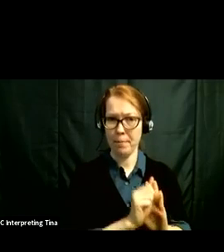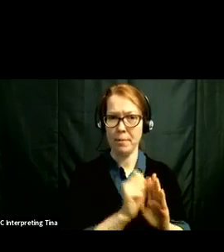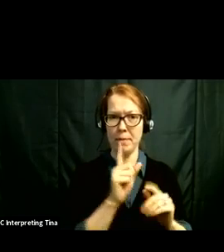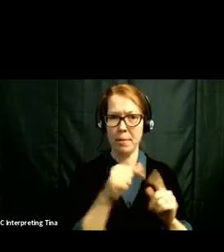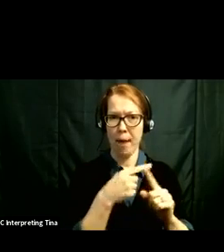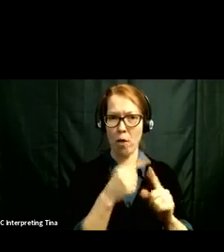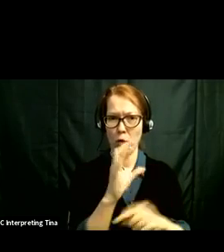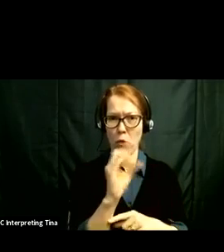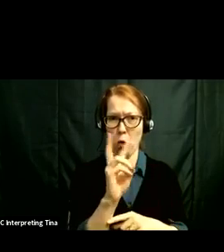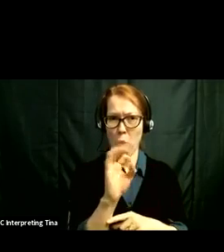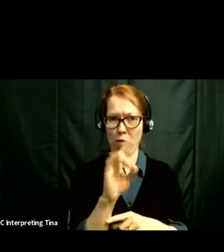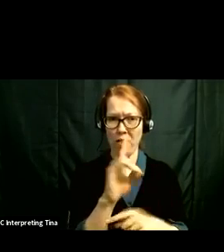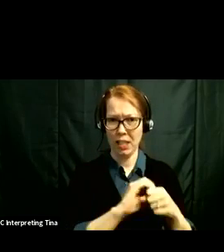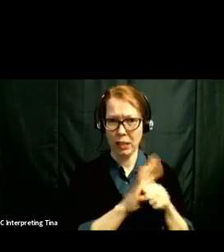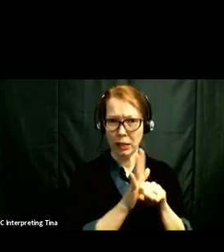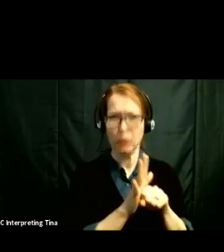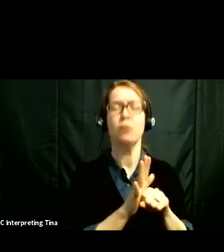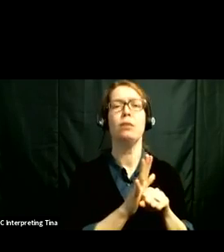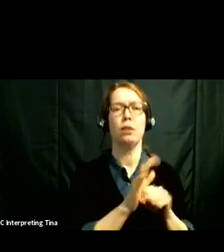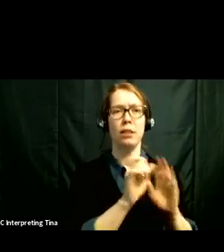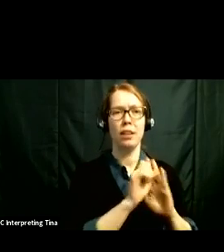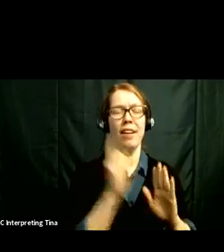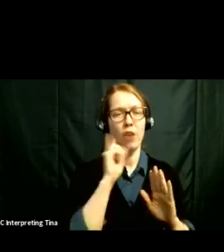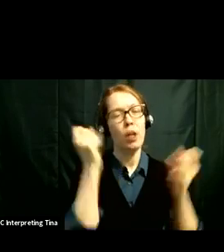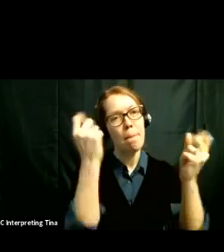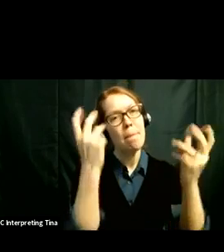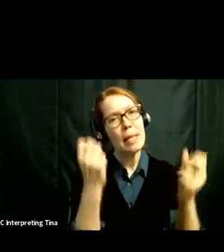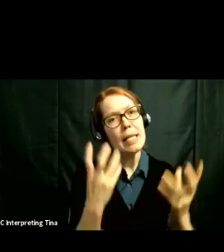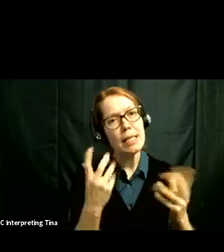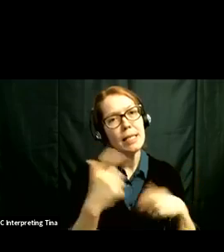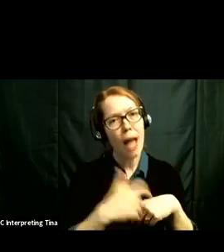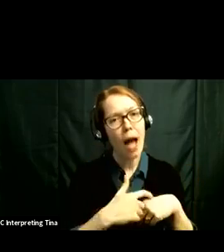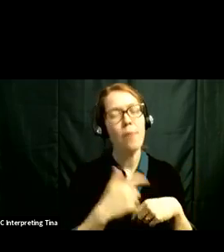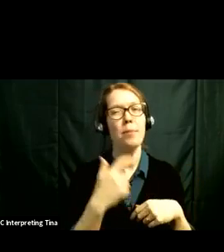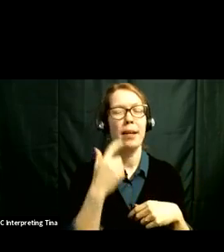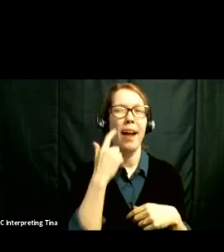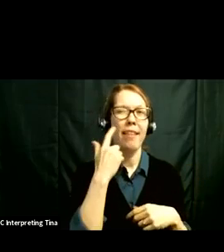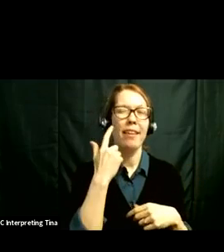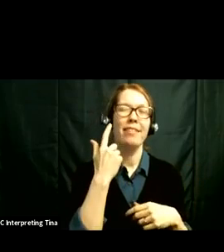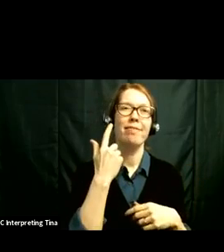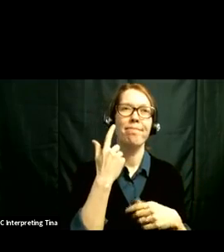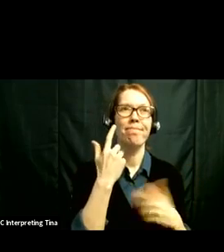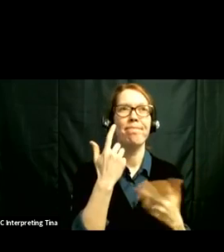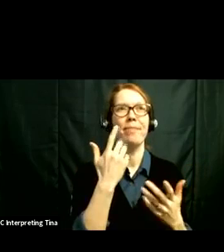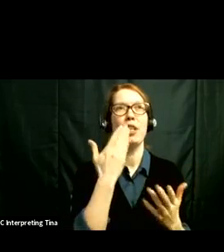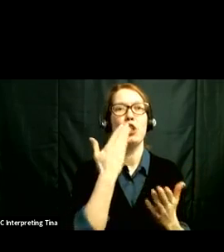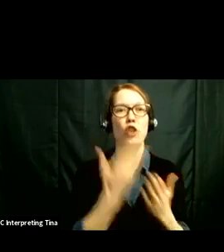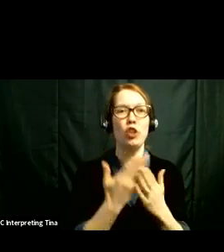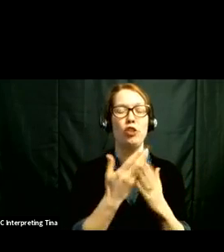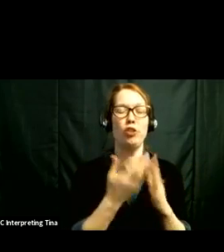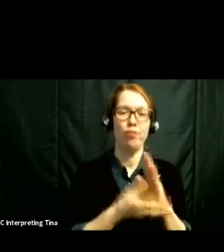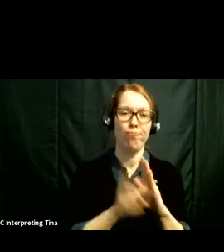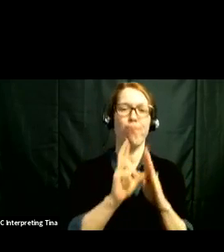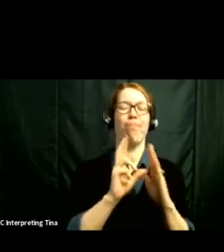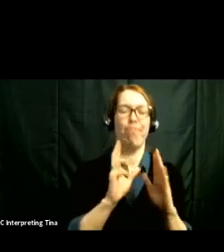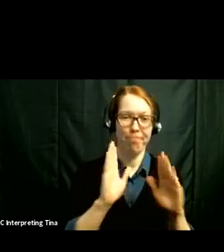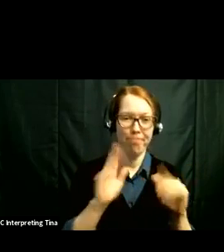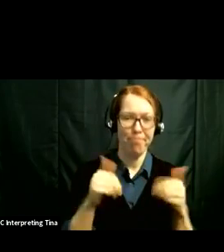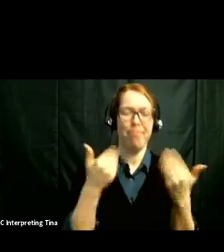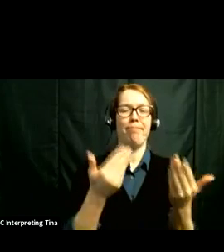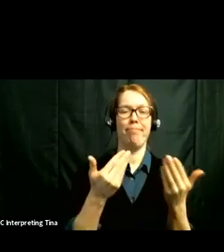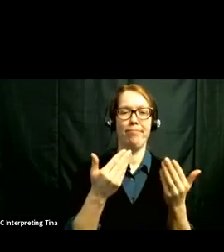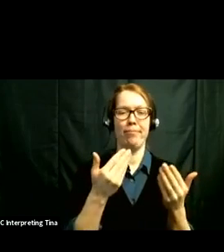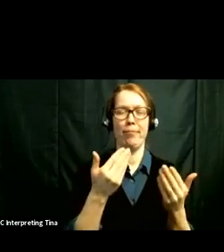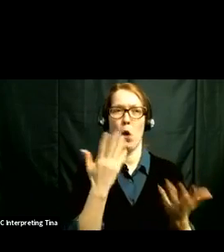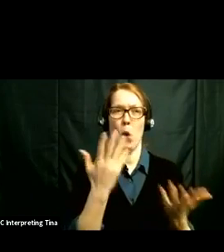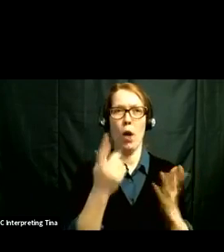heard about these symptoms many times, but I think it's just always a good reminder in terms of what are we seeing